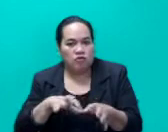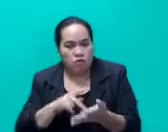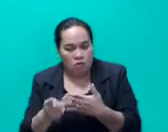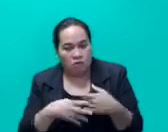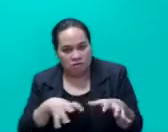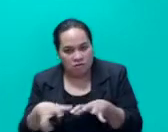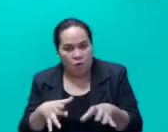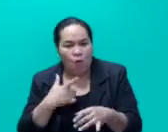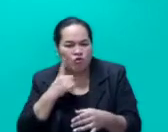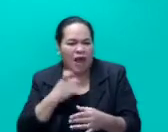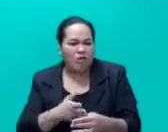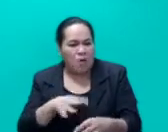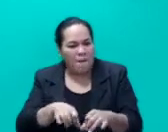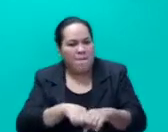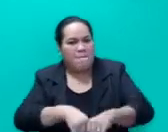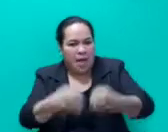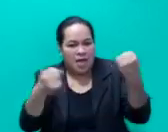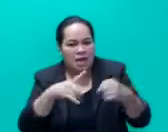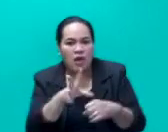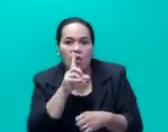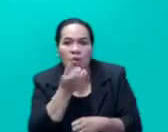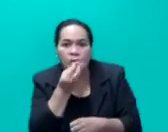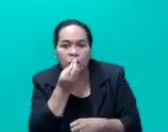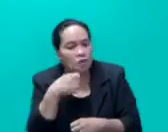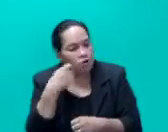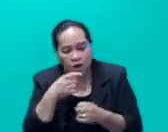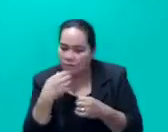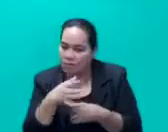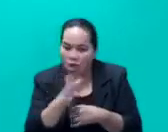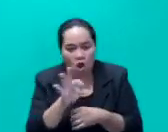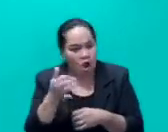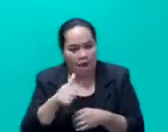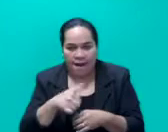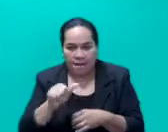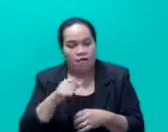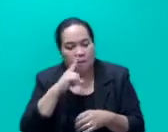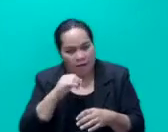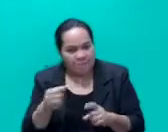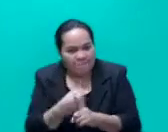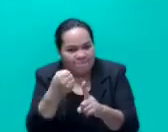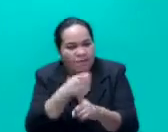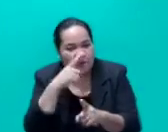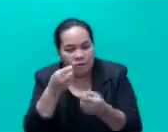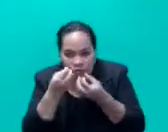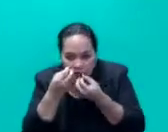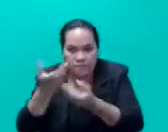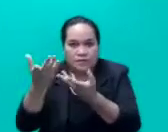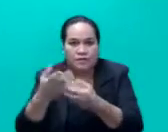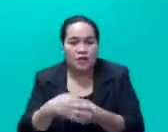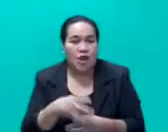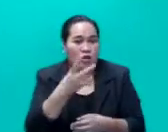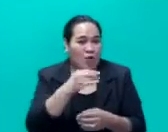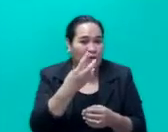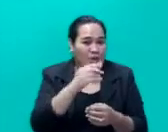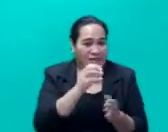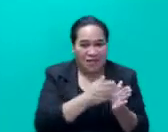justice, recognizing violence as a crime, as it should be. For example, between August 2020 to June 2021, a